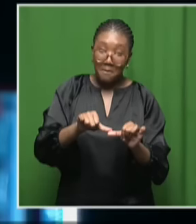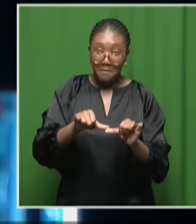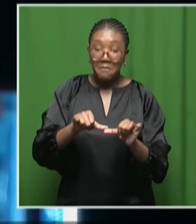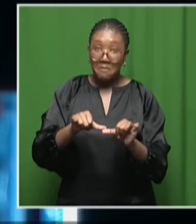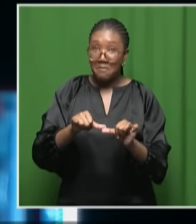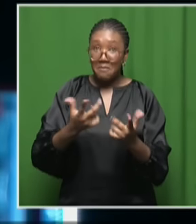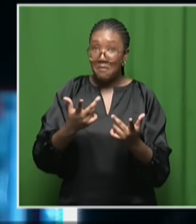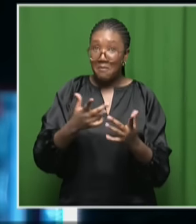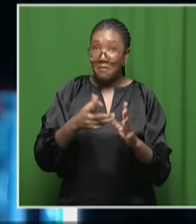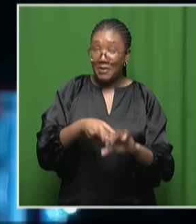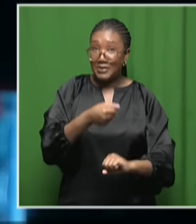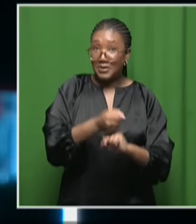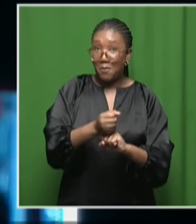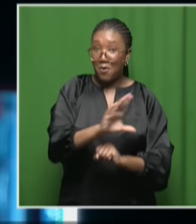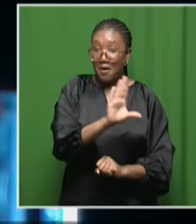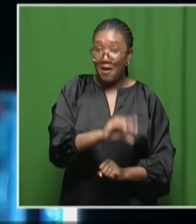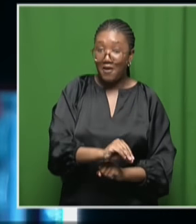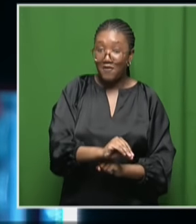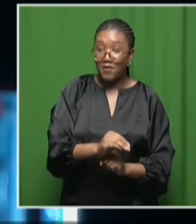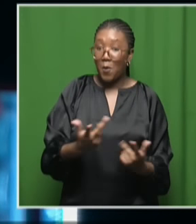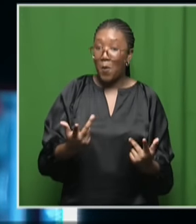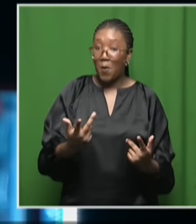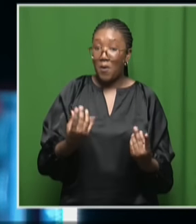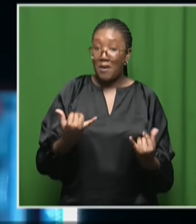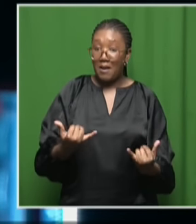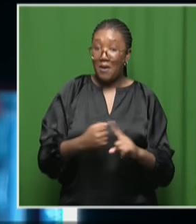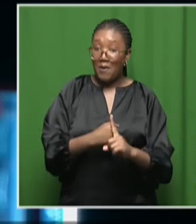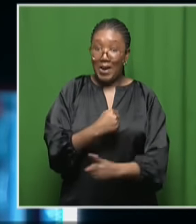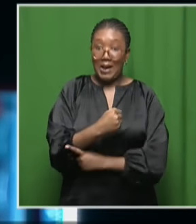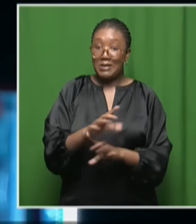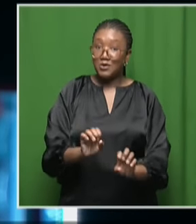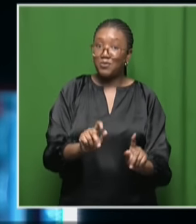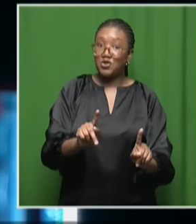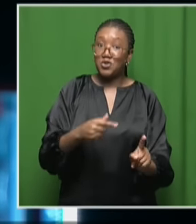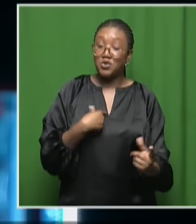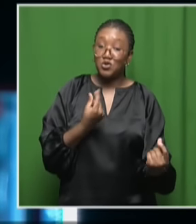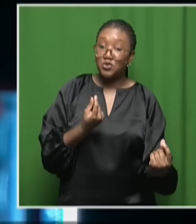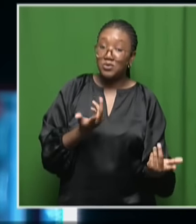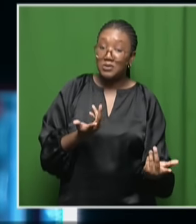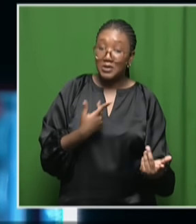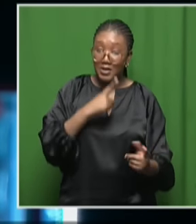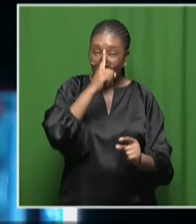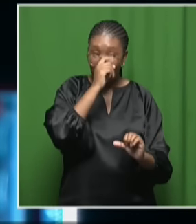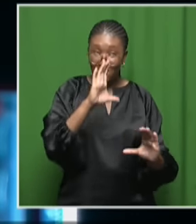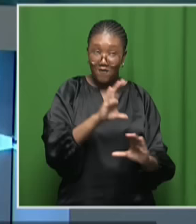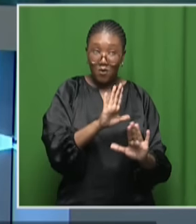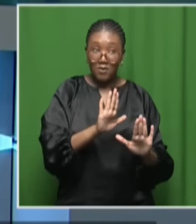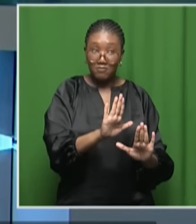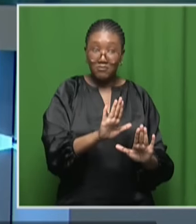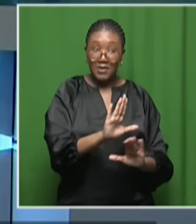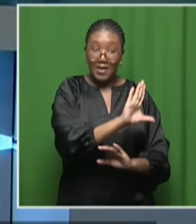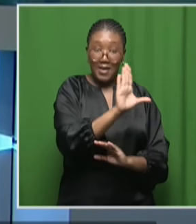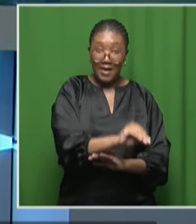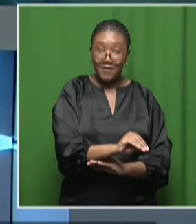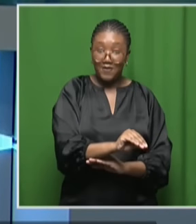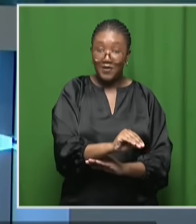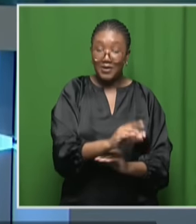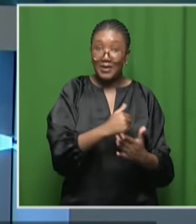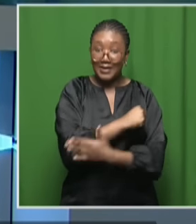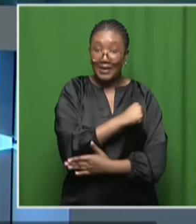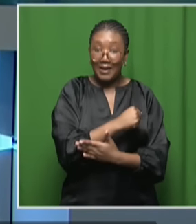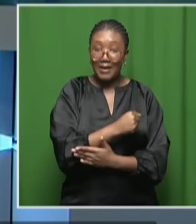really continue with this, or is this a missed opportunity? So what do? We focus on African countries. What are the practicalities